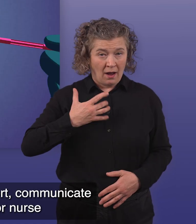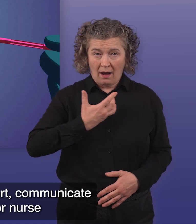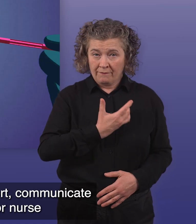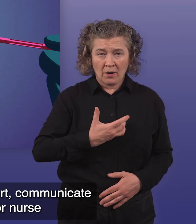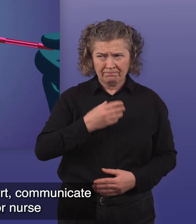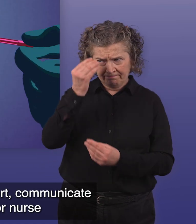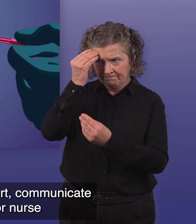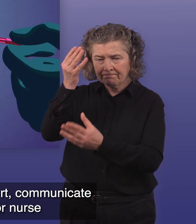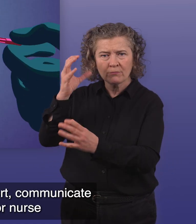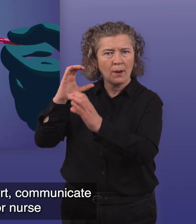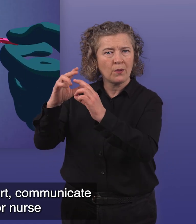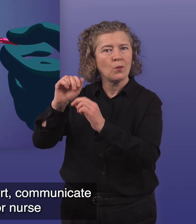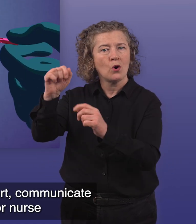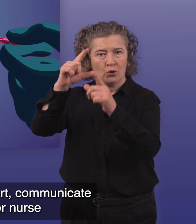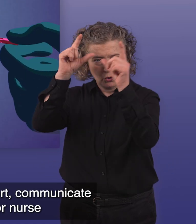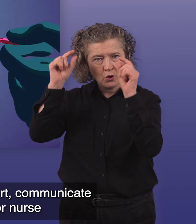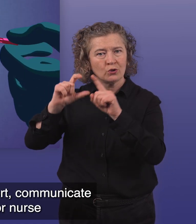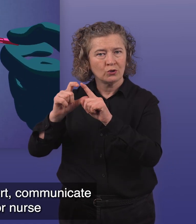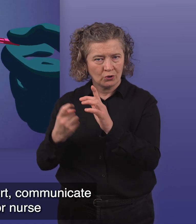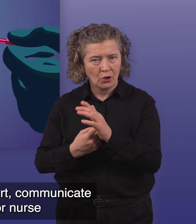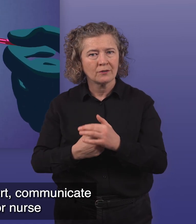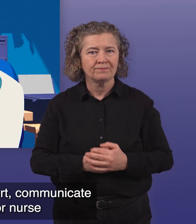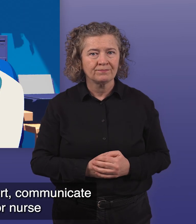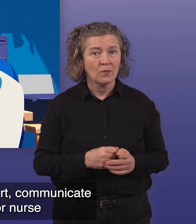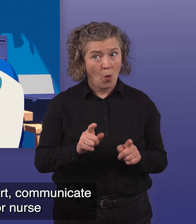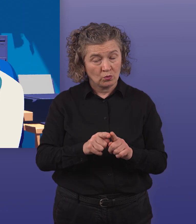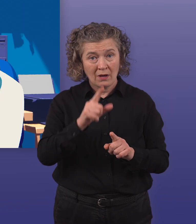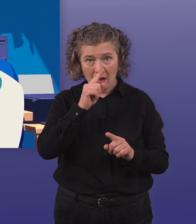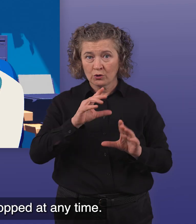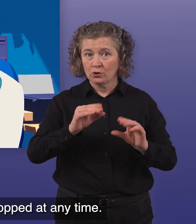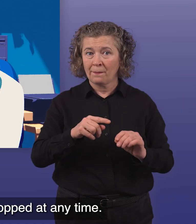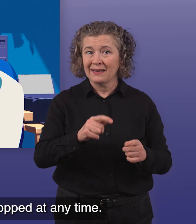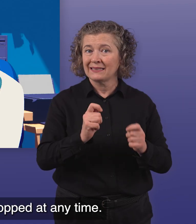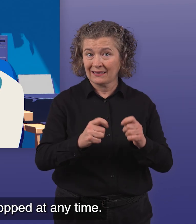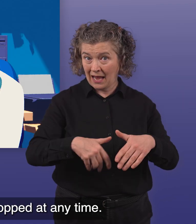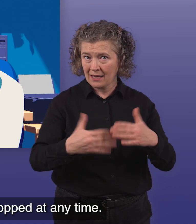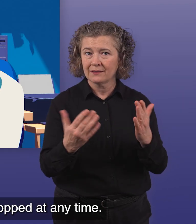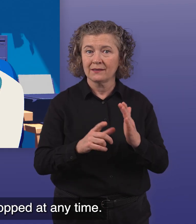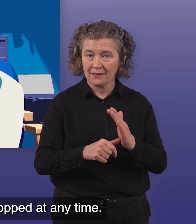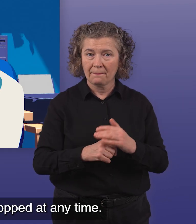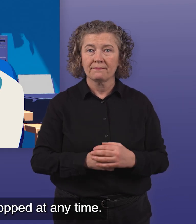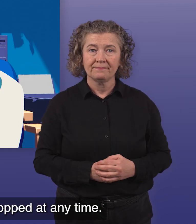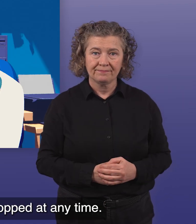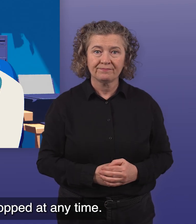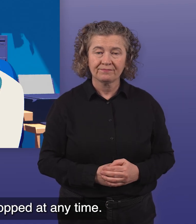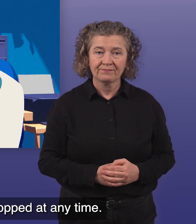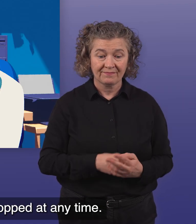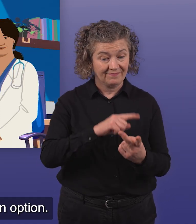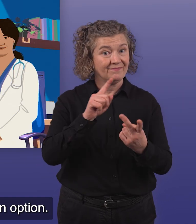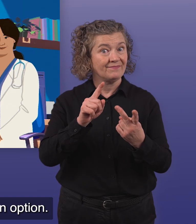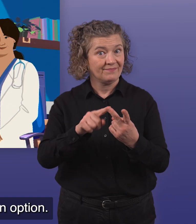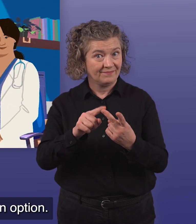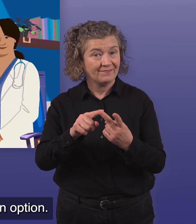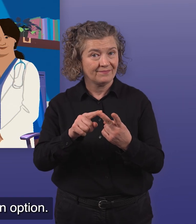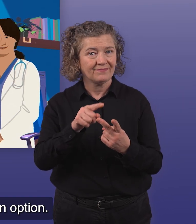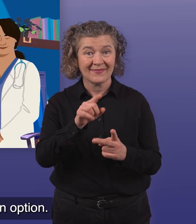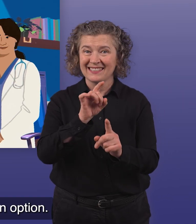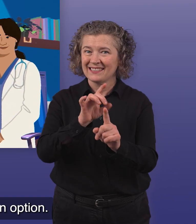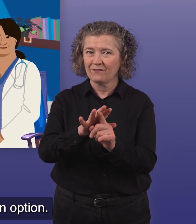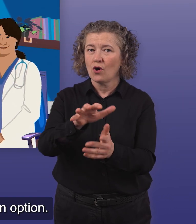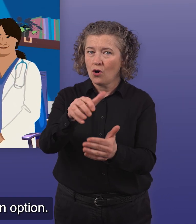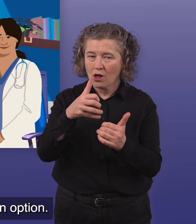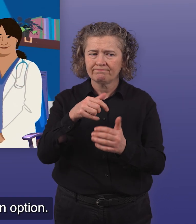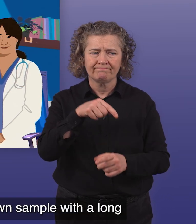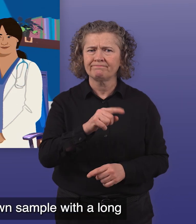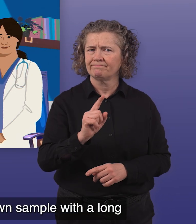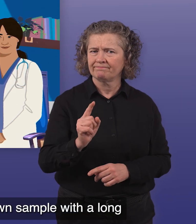If you're feeling any discomfort, communicate this with your doctor or nurse, and know that the test can be stopped at any time. Self-collection is also